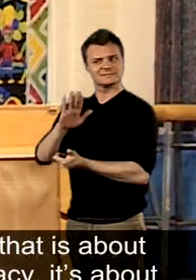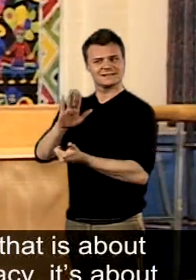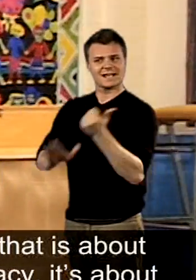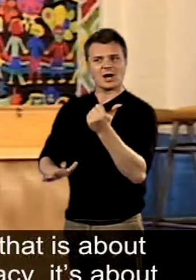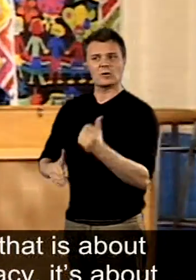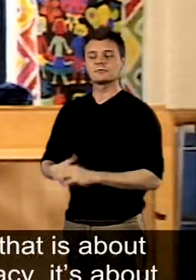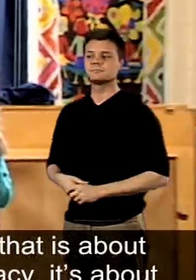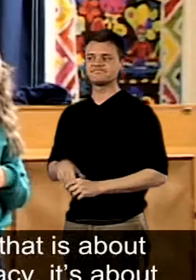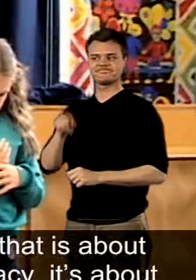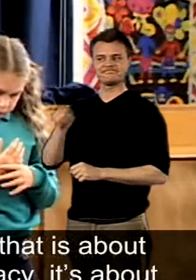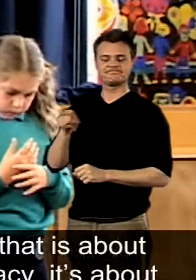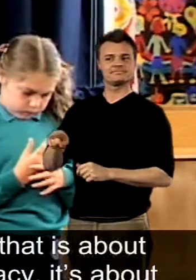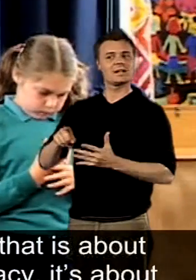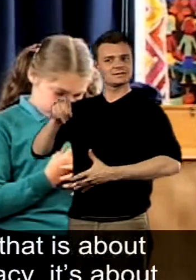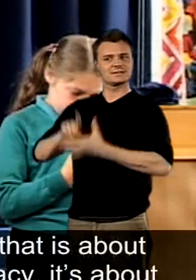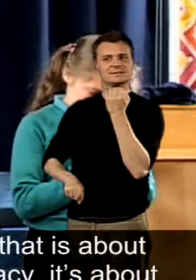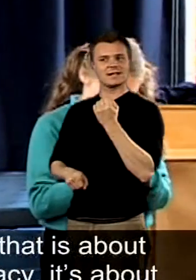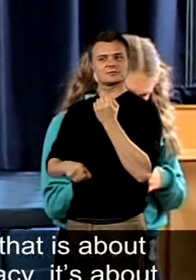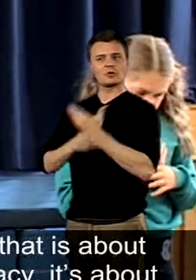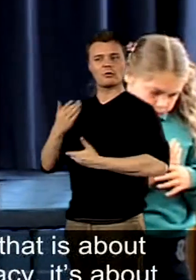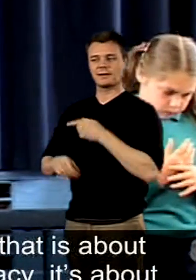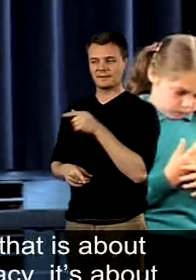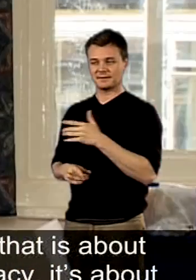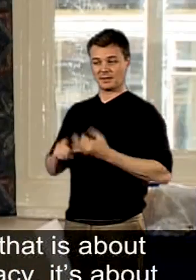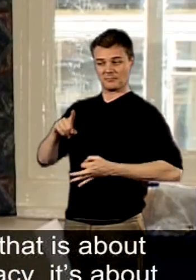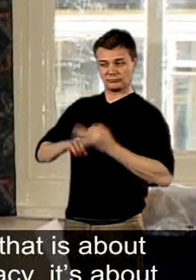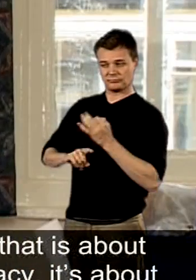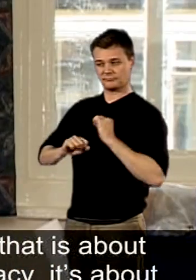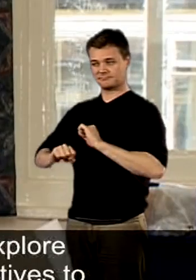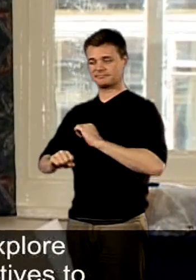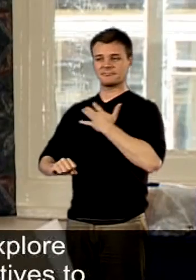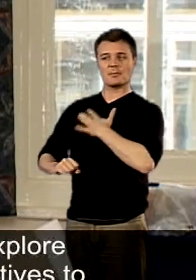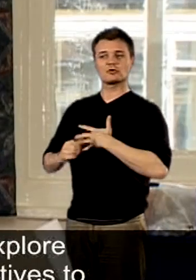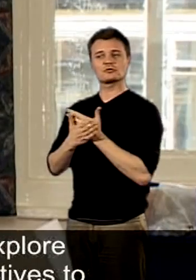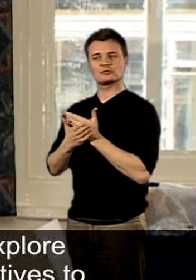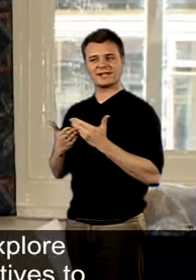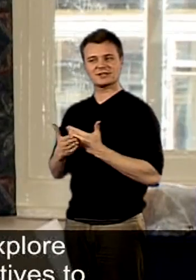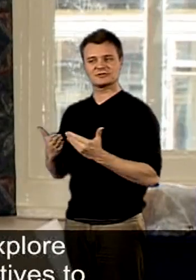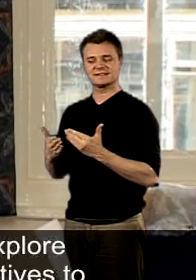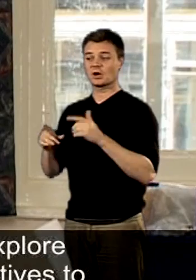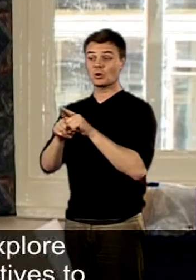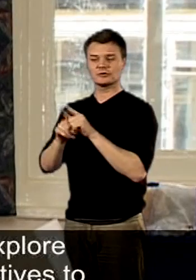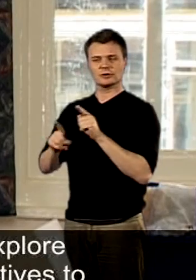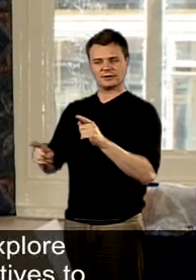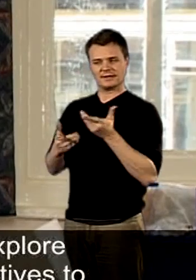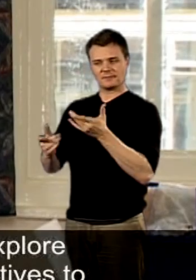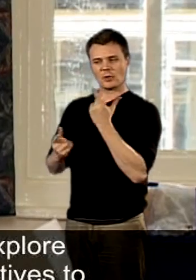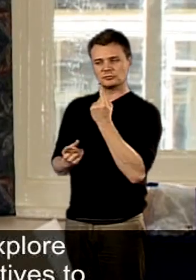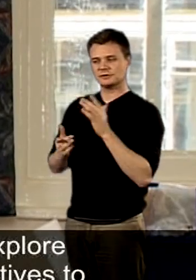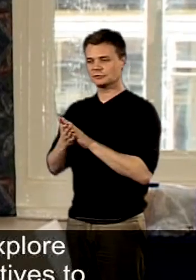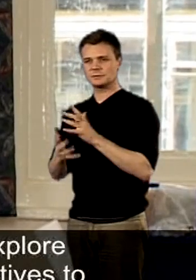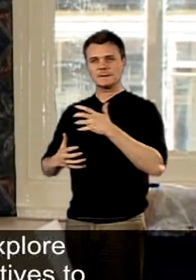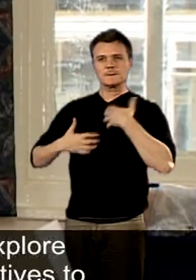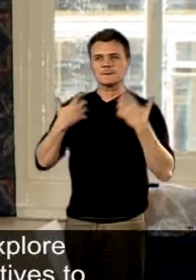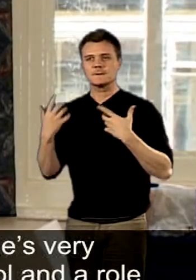because that is about improving Frankie's emotional literacy. It's about giving him those opportunities to explore alternatives